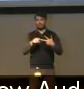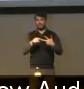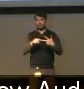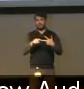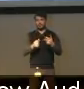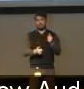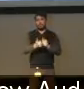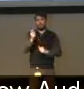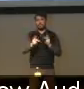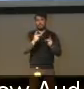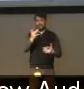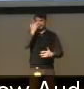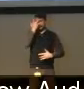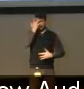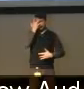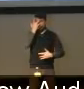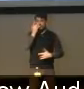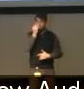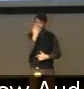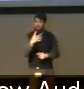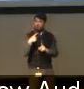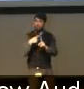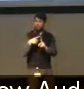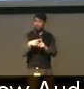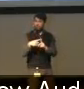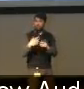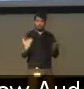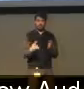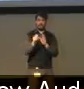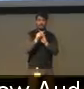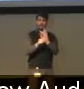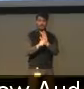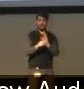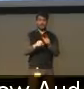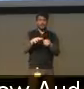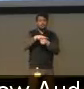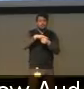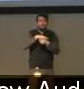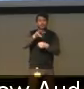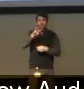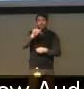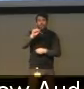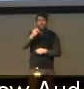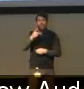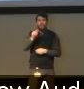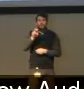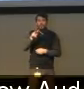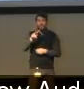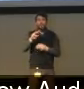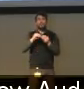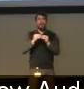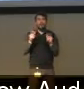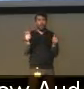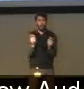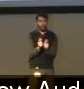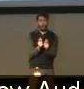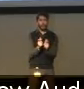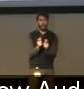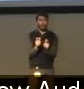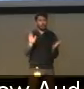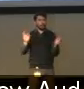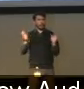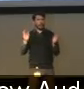positives. Looking across the state, Washtenaw County has had a relatively low number of cases. And I think without